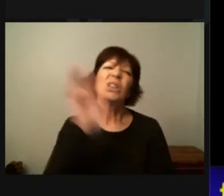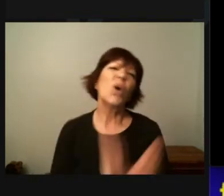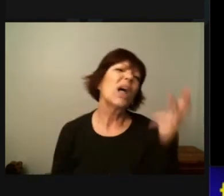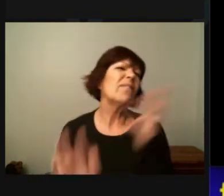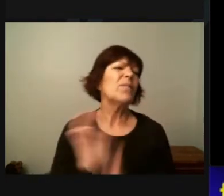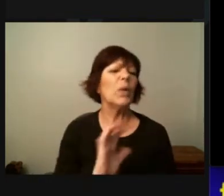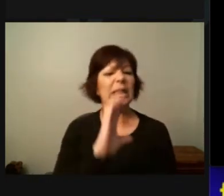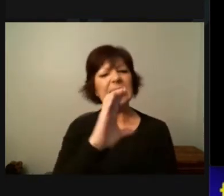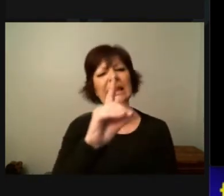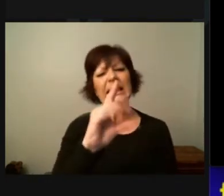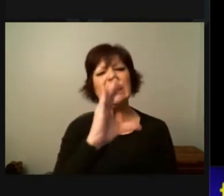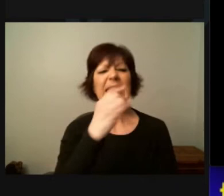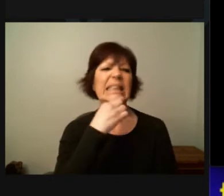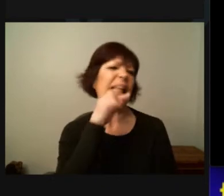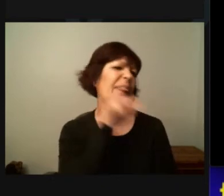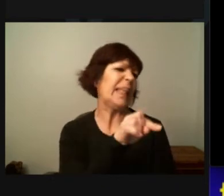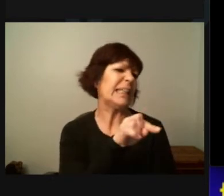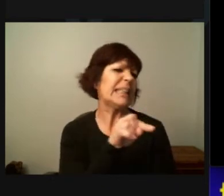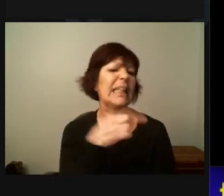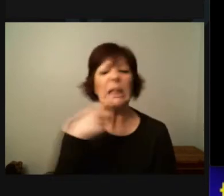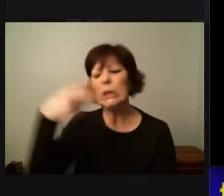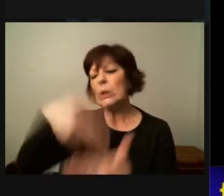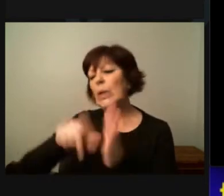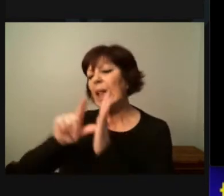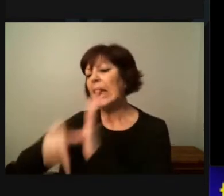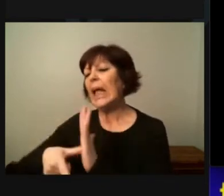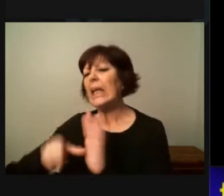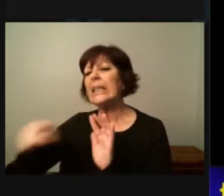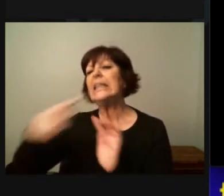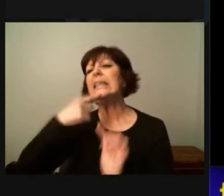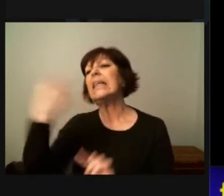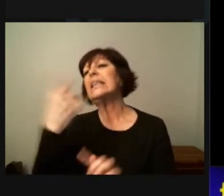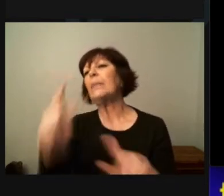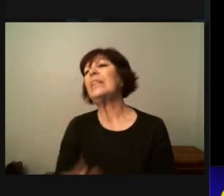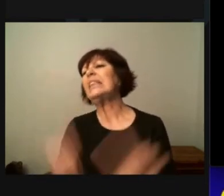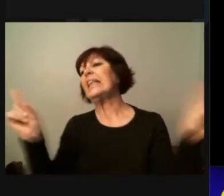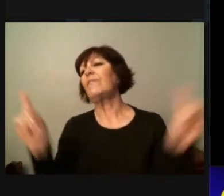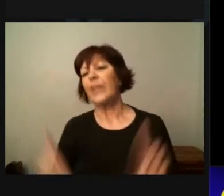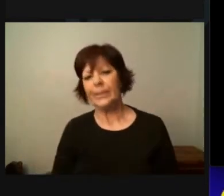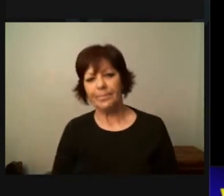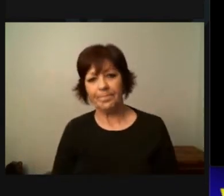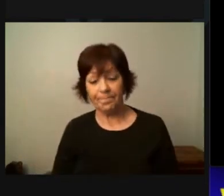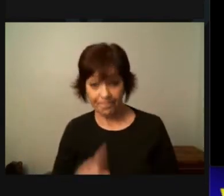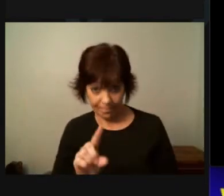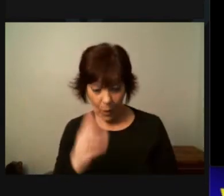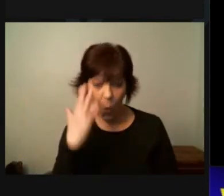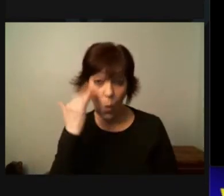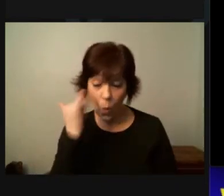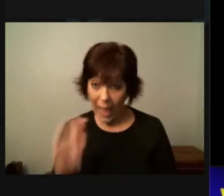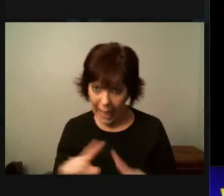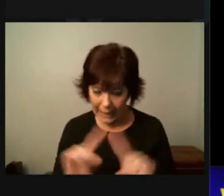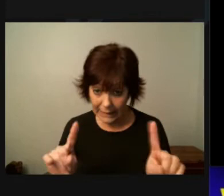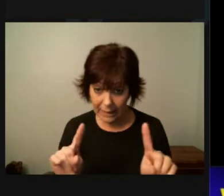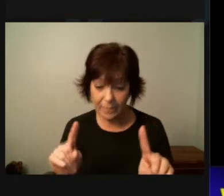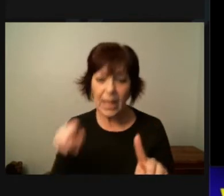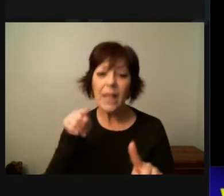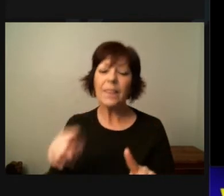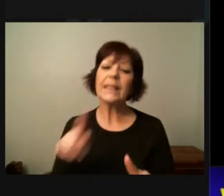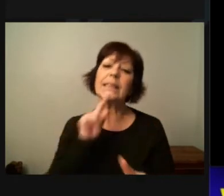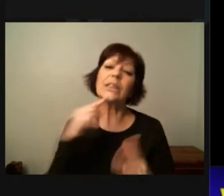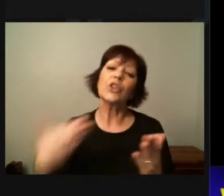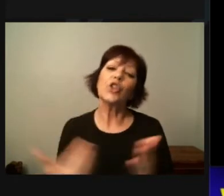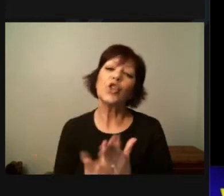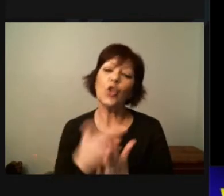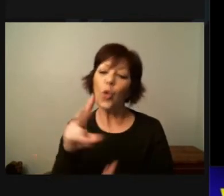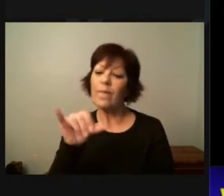says something this week, and then 2 weeks from now, they're saying something different. That's because this is a relatively new